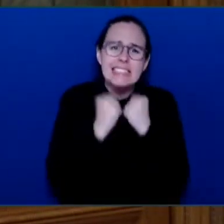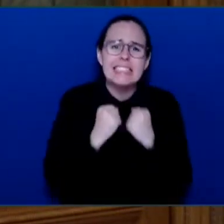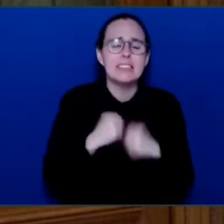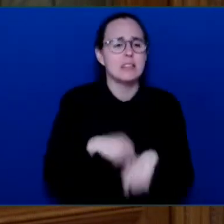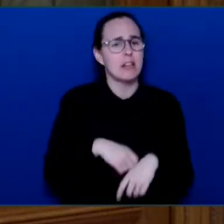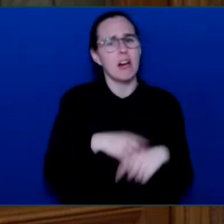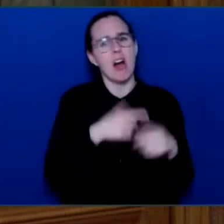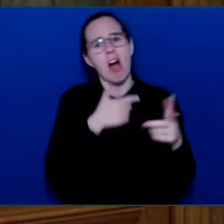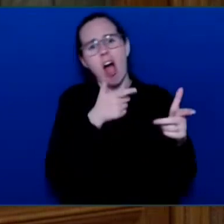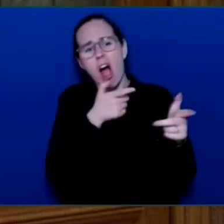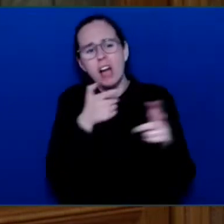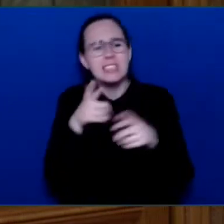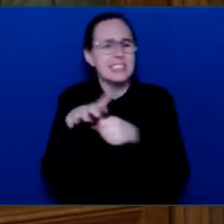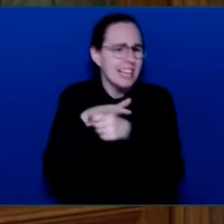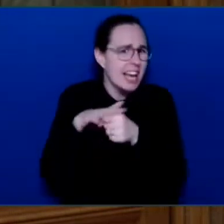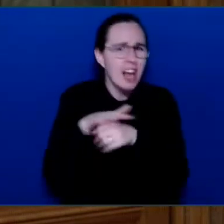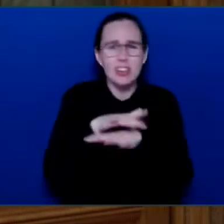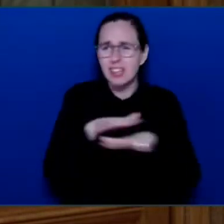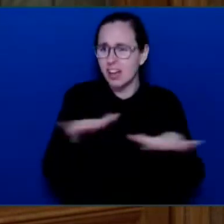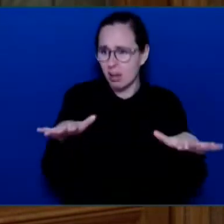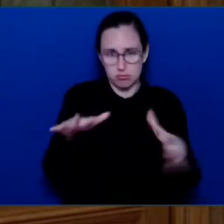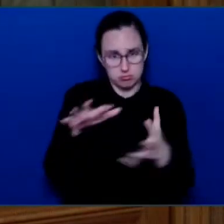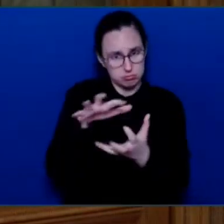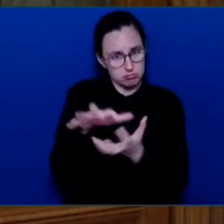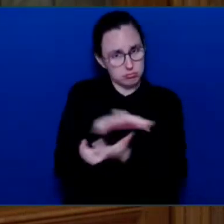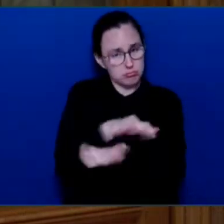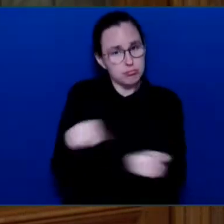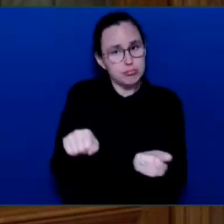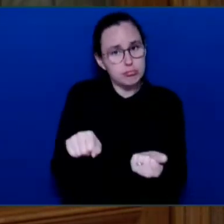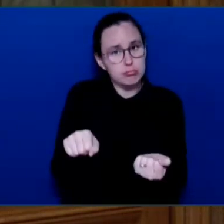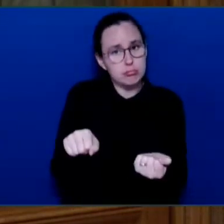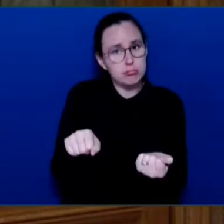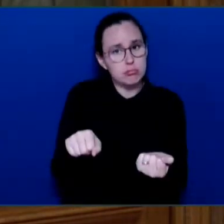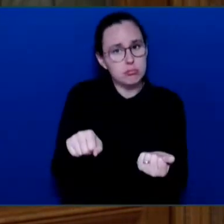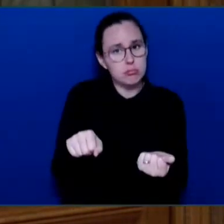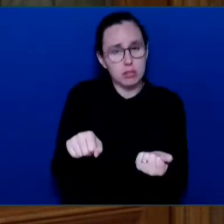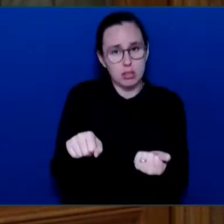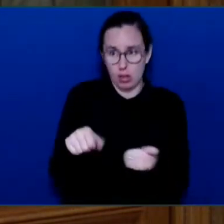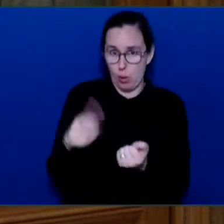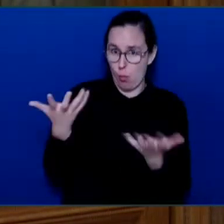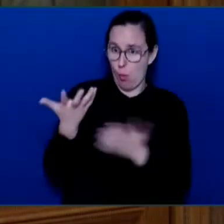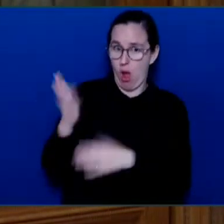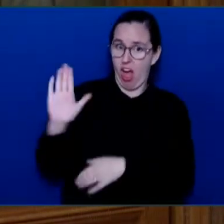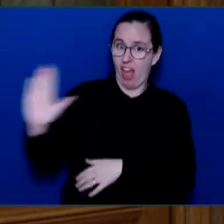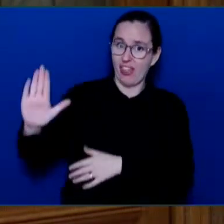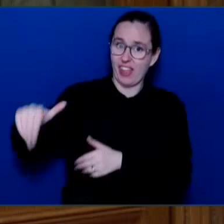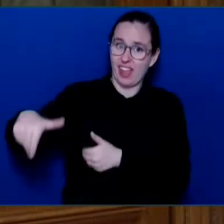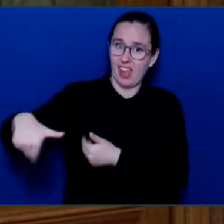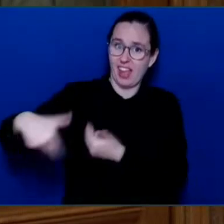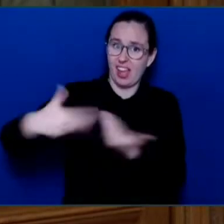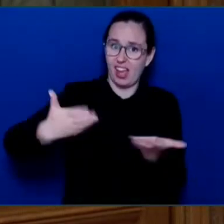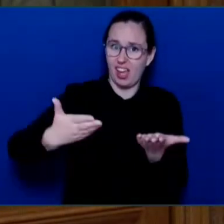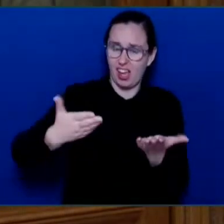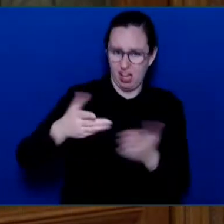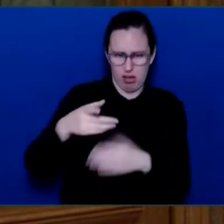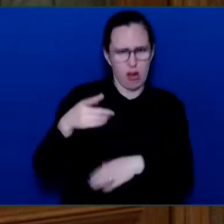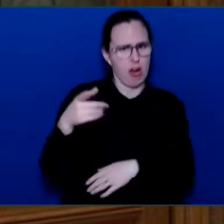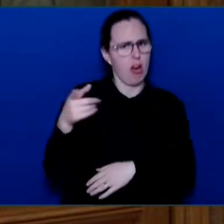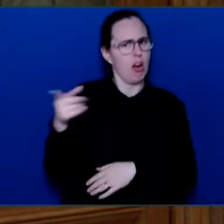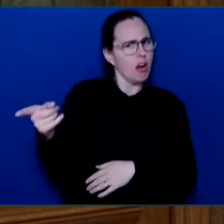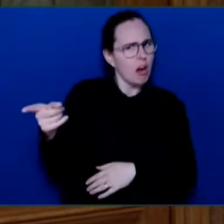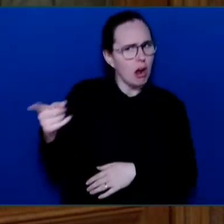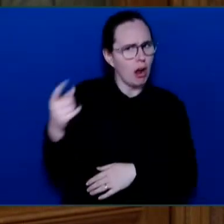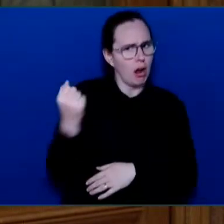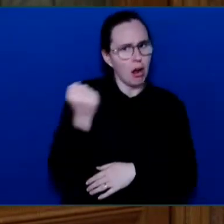with former Premier Horgan saying that seCrecy sucks. But he changed his mind and he forged ahead, Mr. Speaker. The project is a